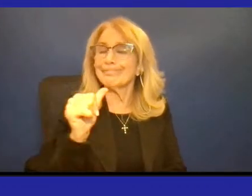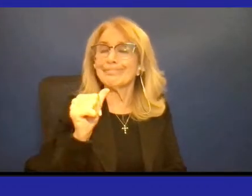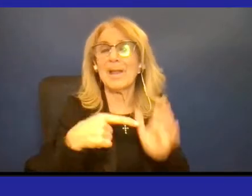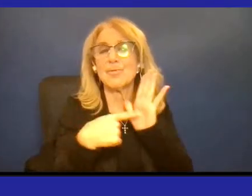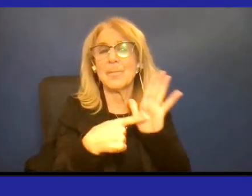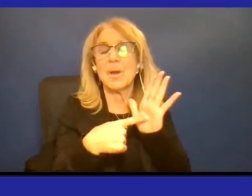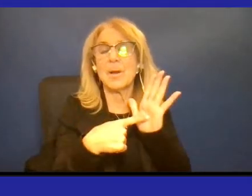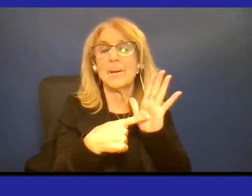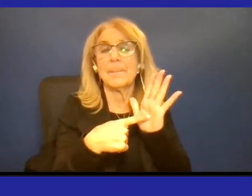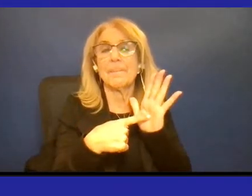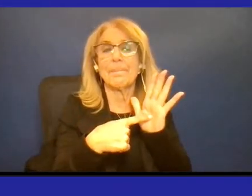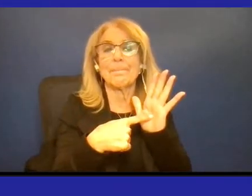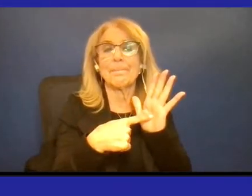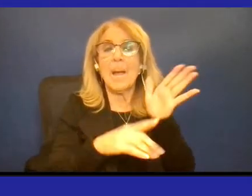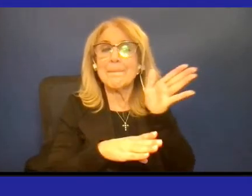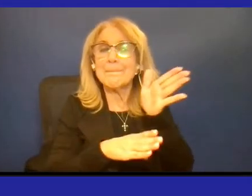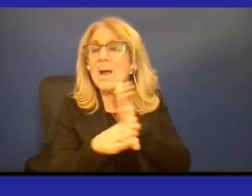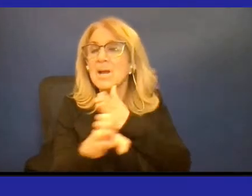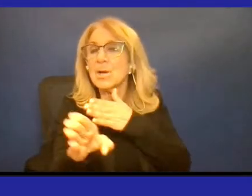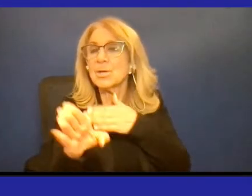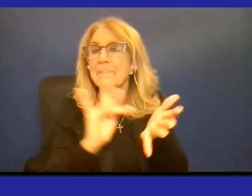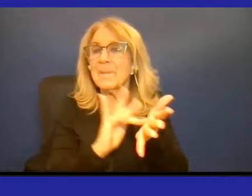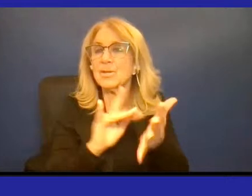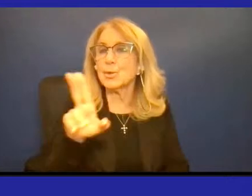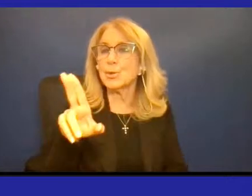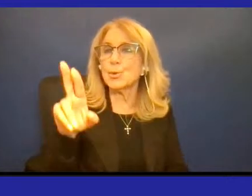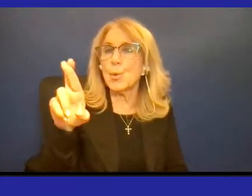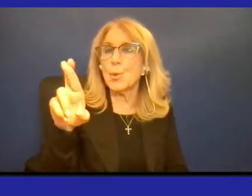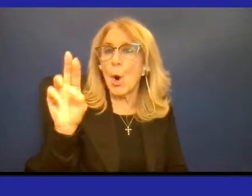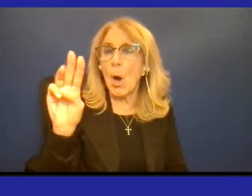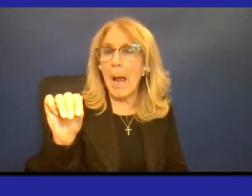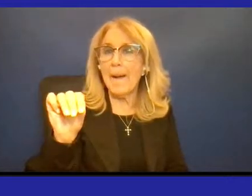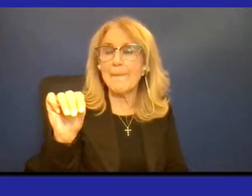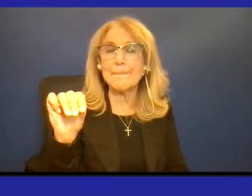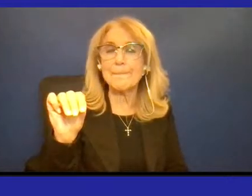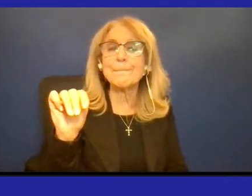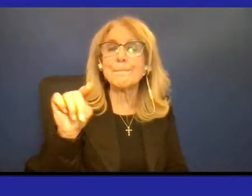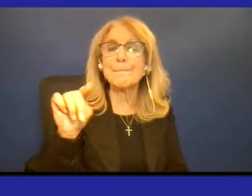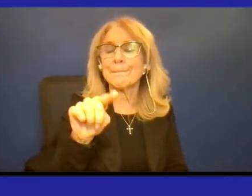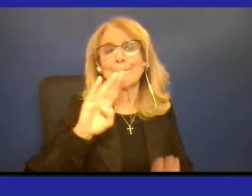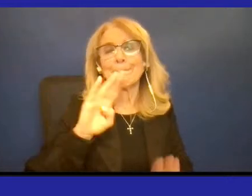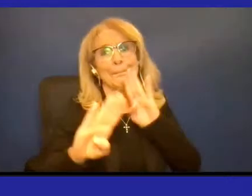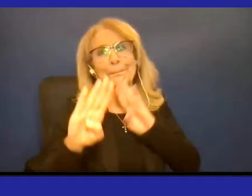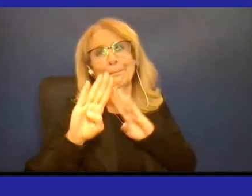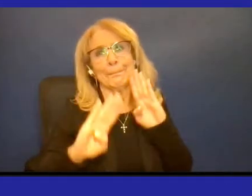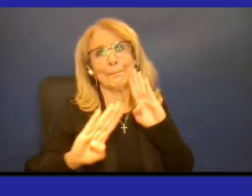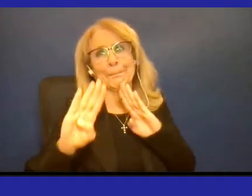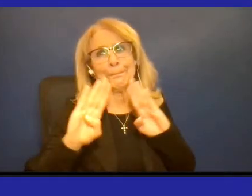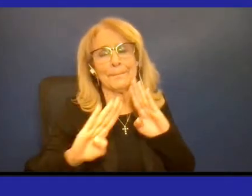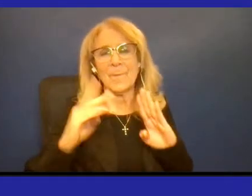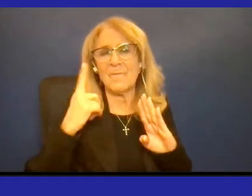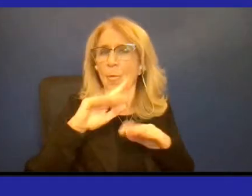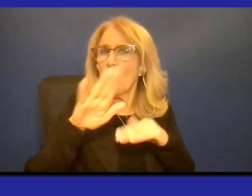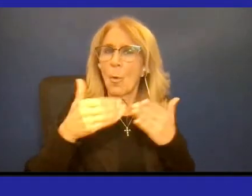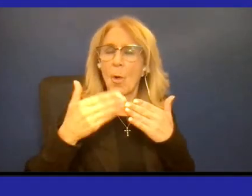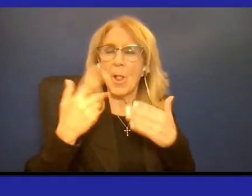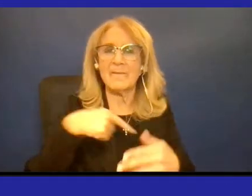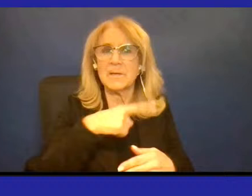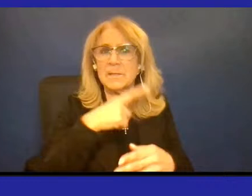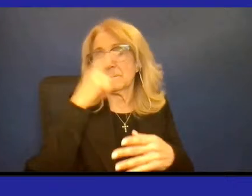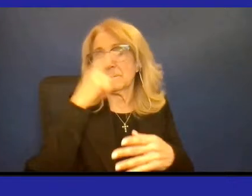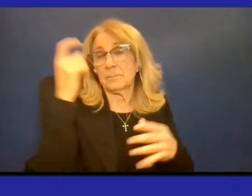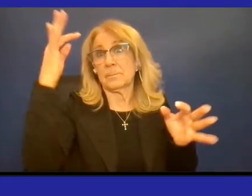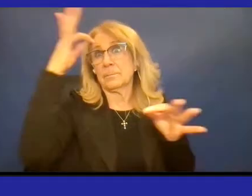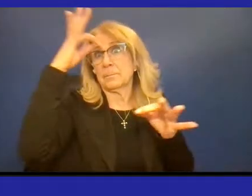in medicine, URM. This is still a little frustrating to all of us because the unknown is so